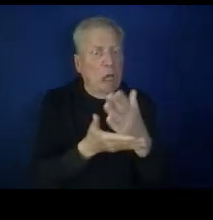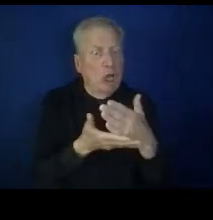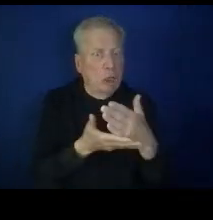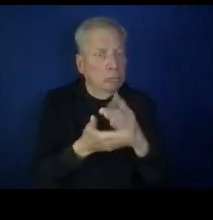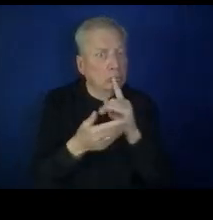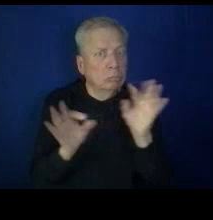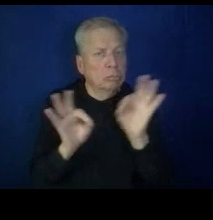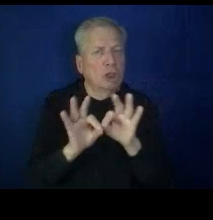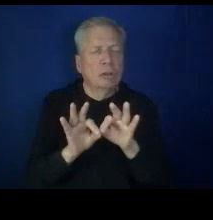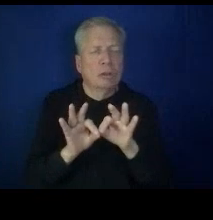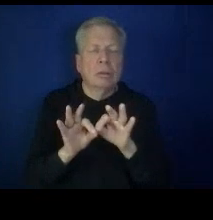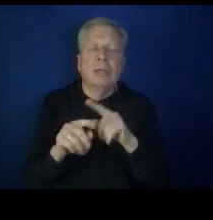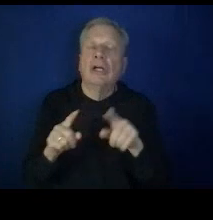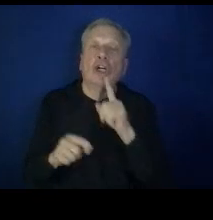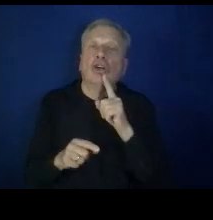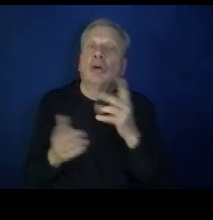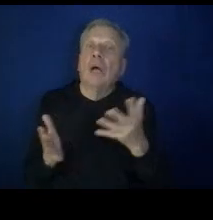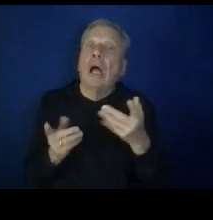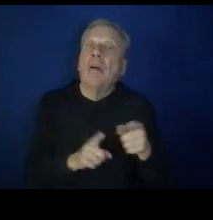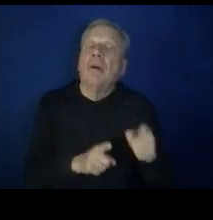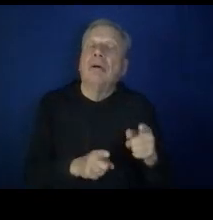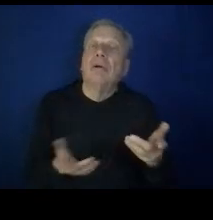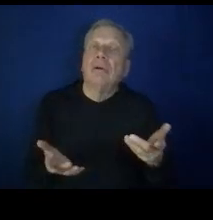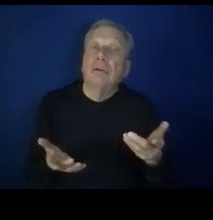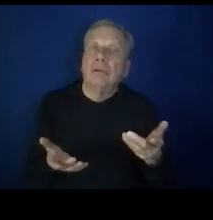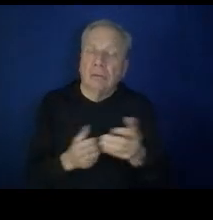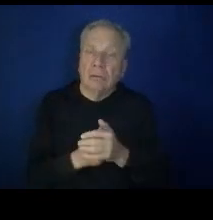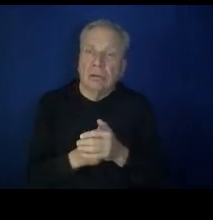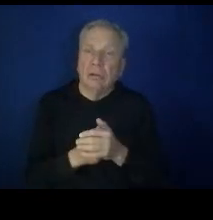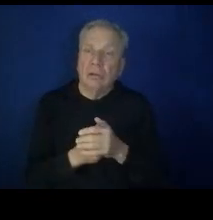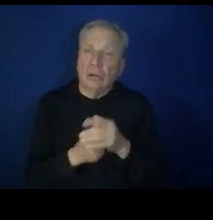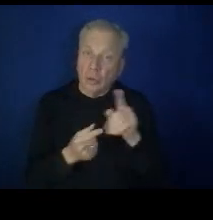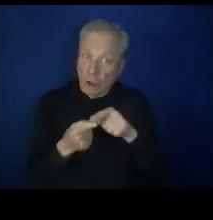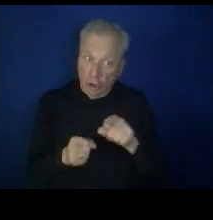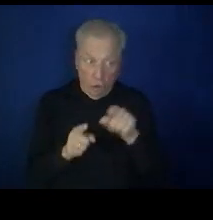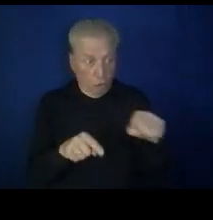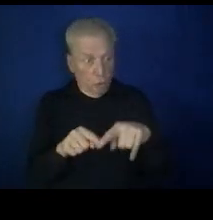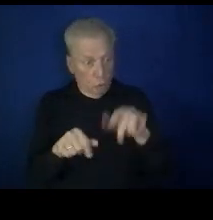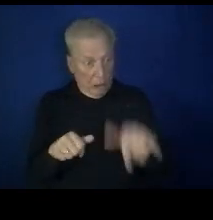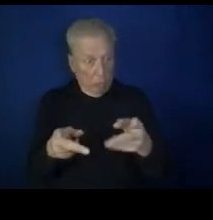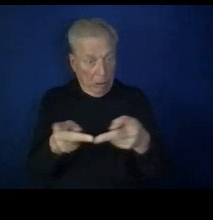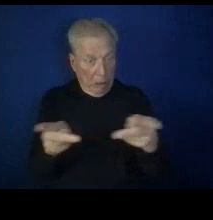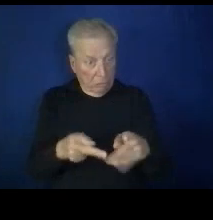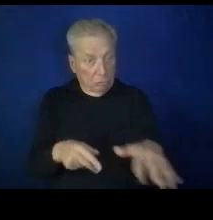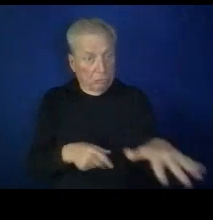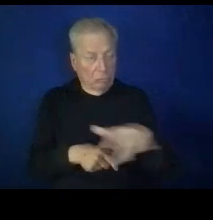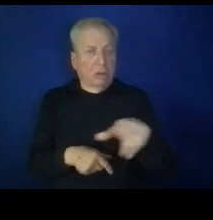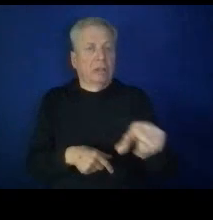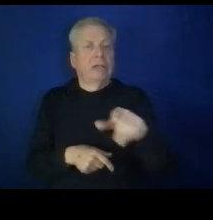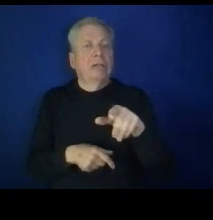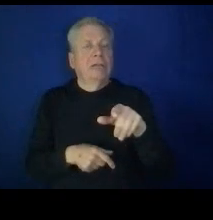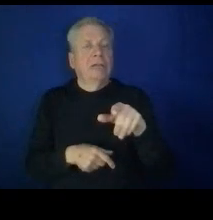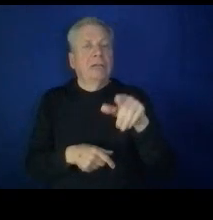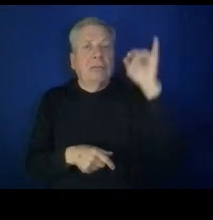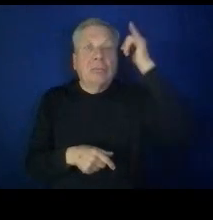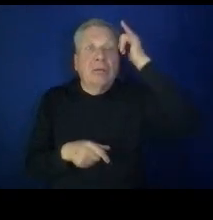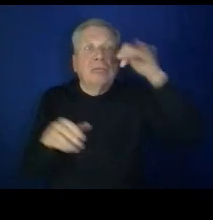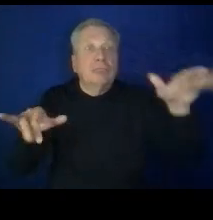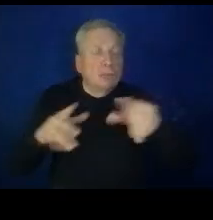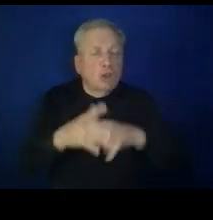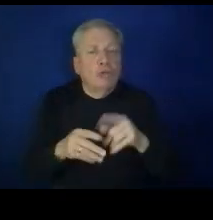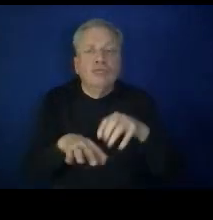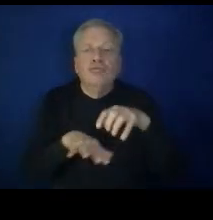So what happens is when you go to a place, bison start grazing on these lawns,